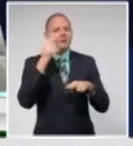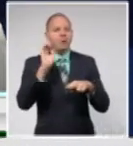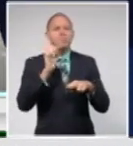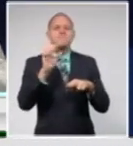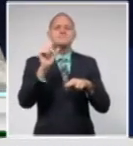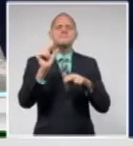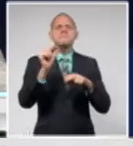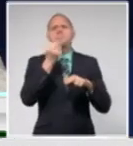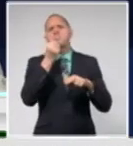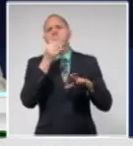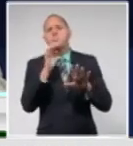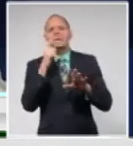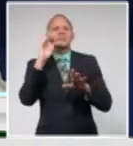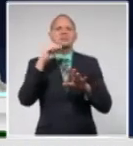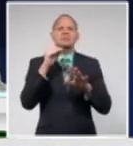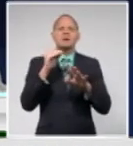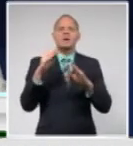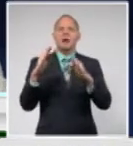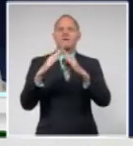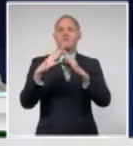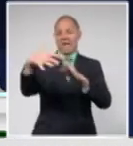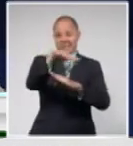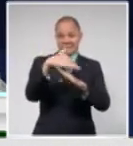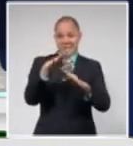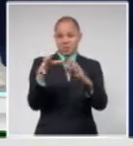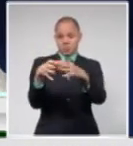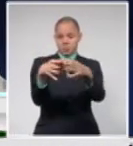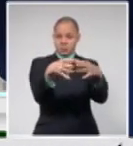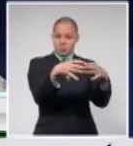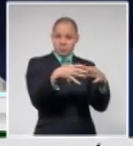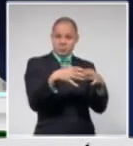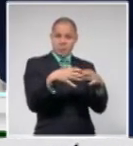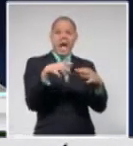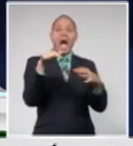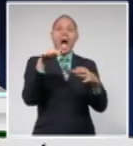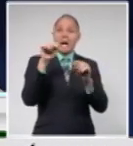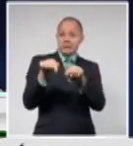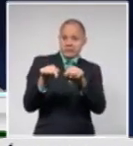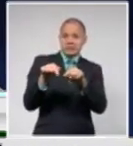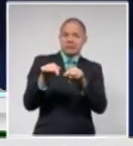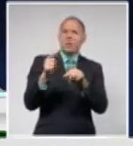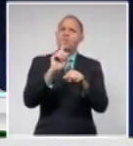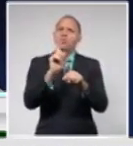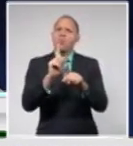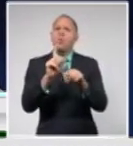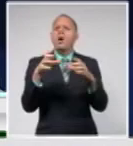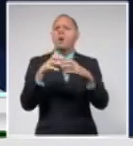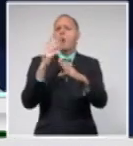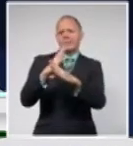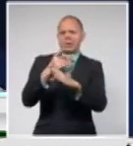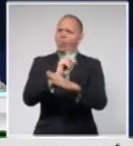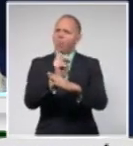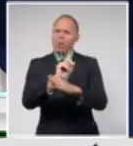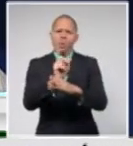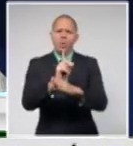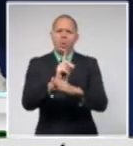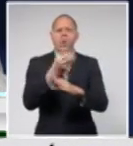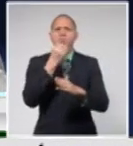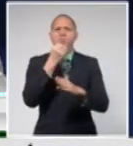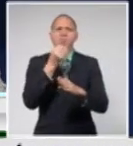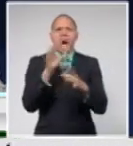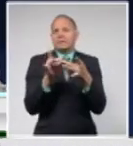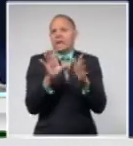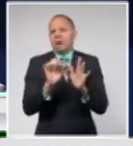tests. Our main goal is to increase the amount of processed samples. Thus, yesterday we reached